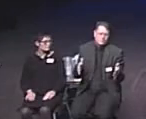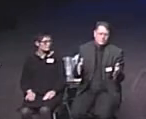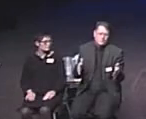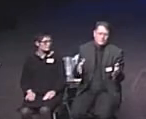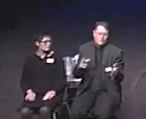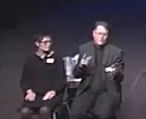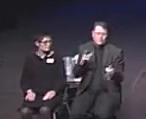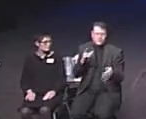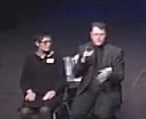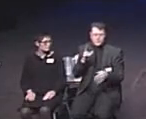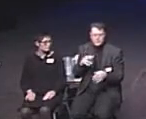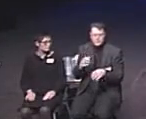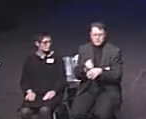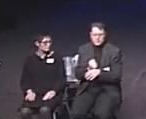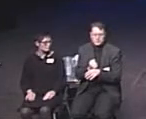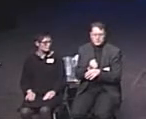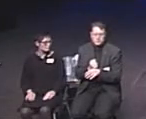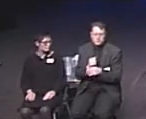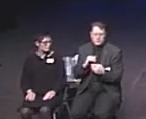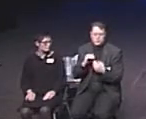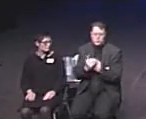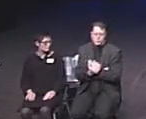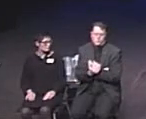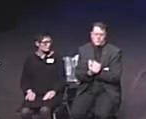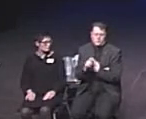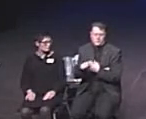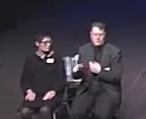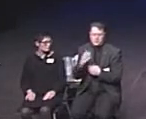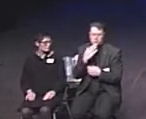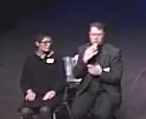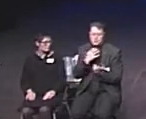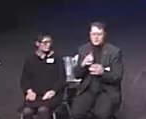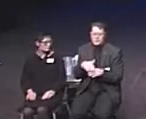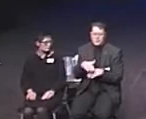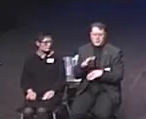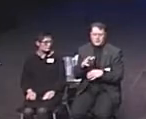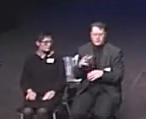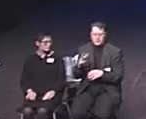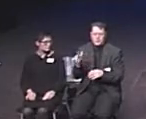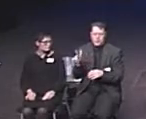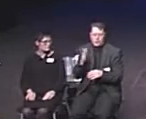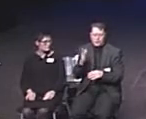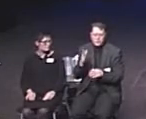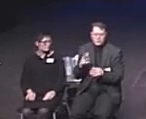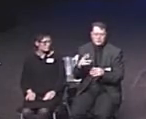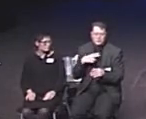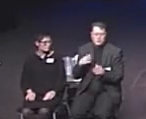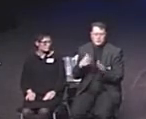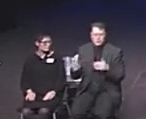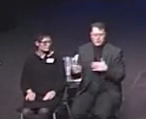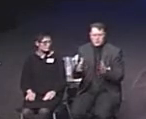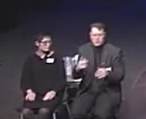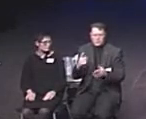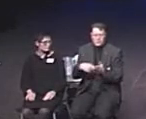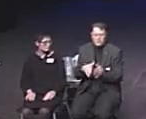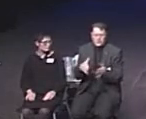get the safety of that, the people that maybe need more time and space to get that. And